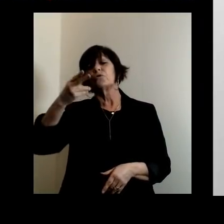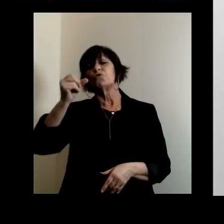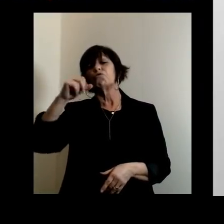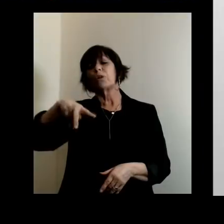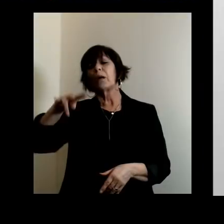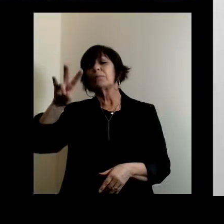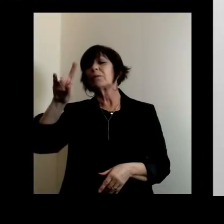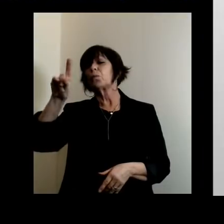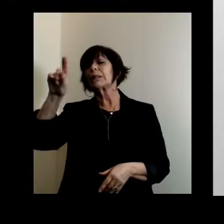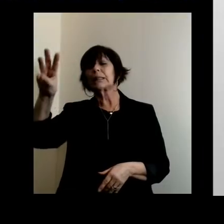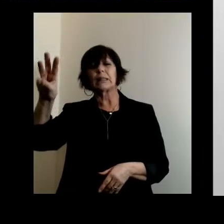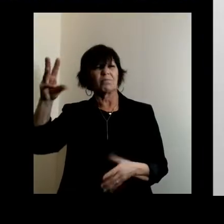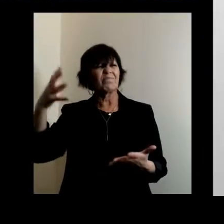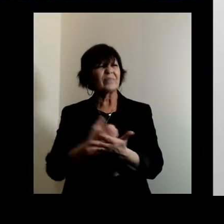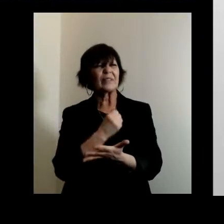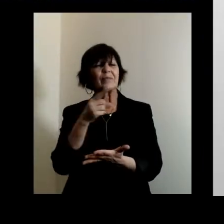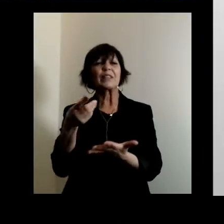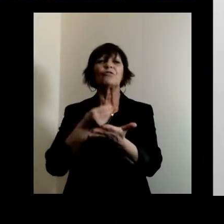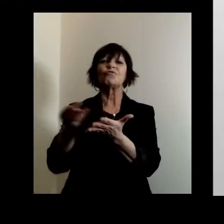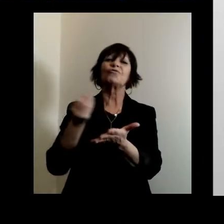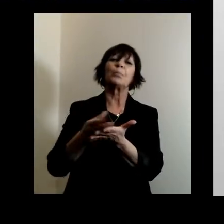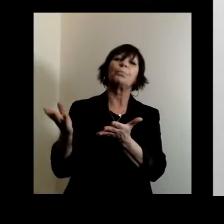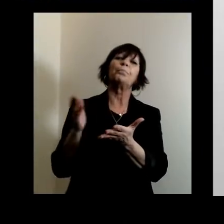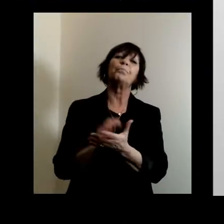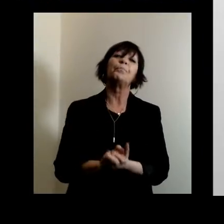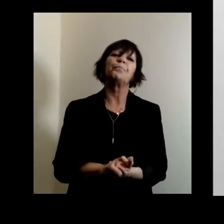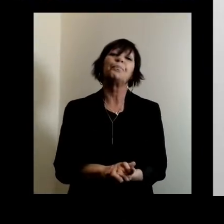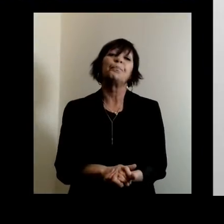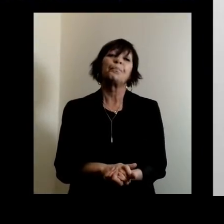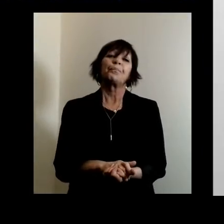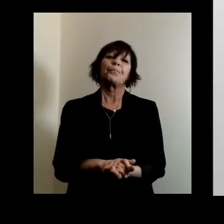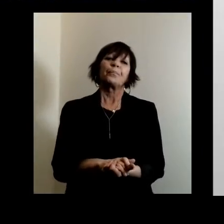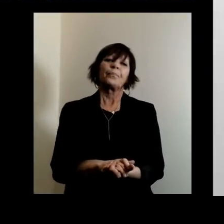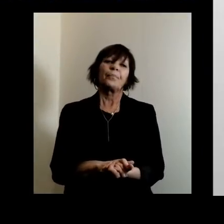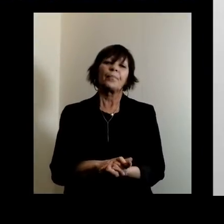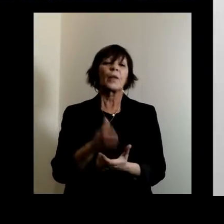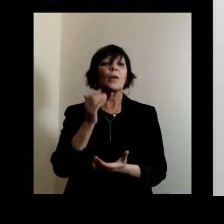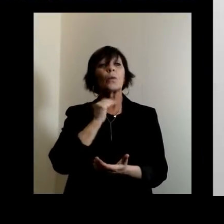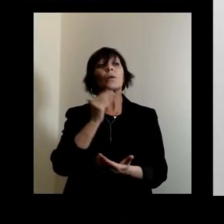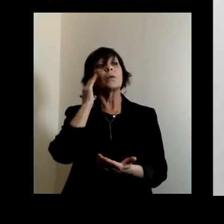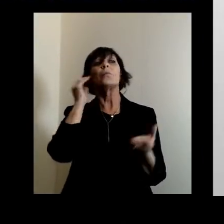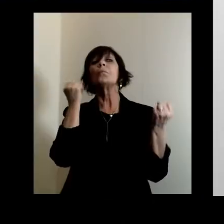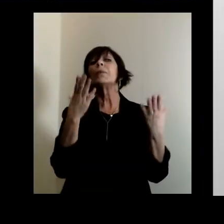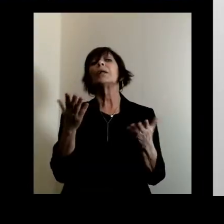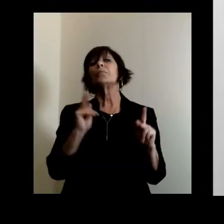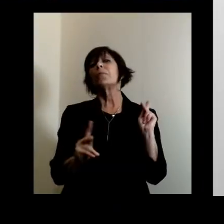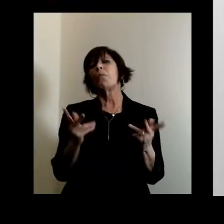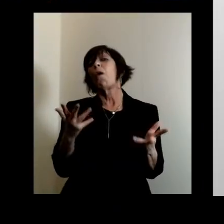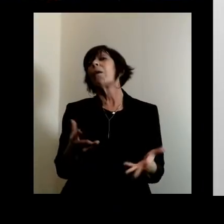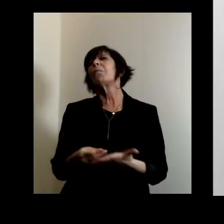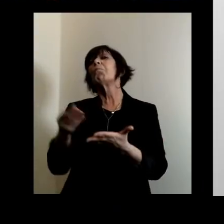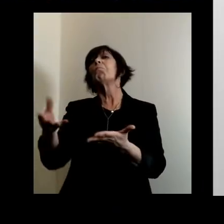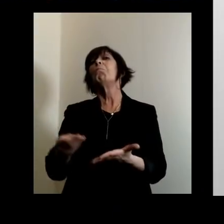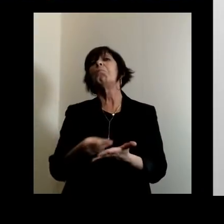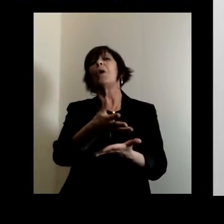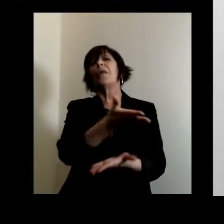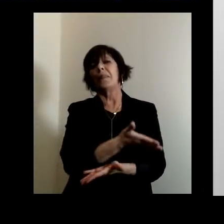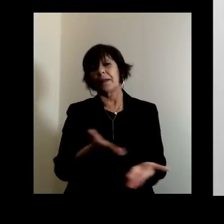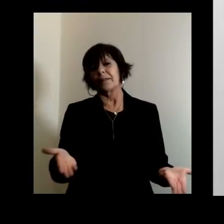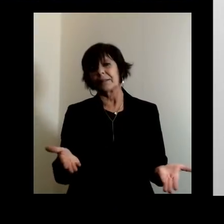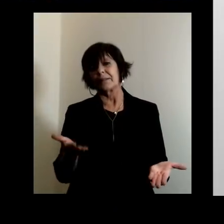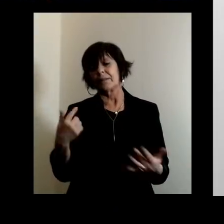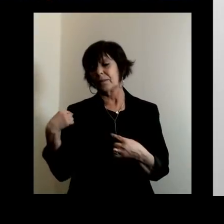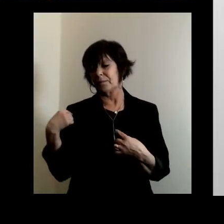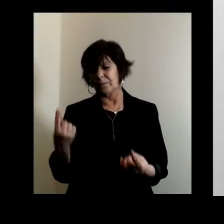amherst.org/shop716. So we want people to take advantage of the Shop 716 e-gift card, and we know a lot of people have already made purchases. So far,